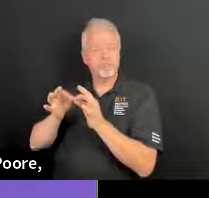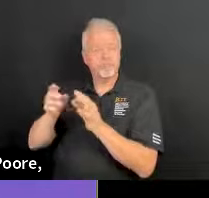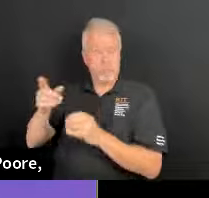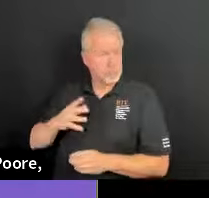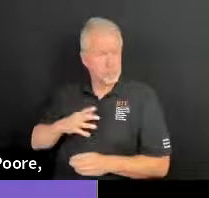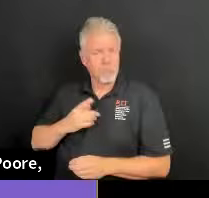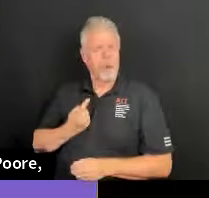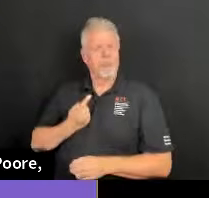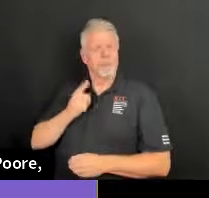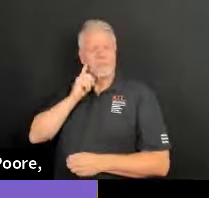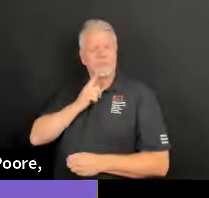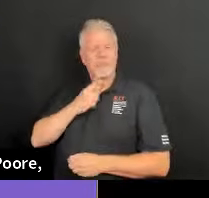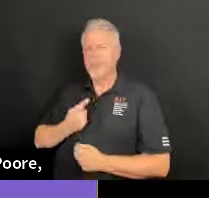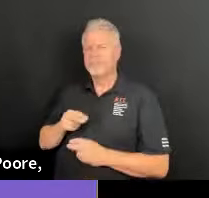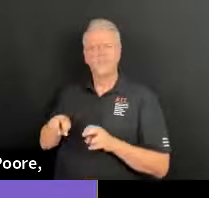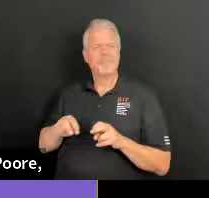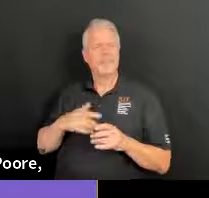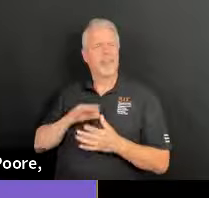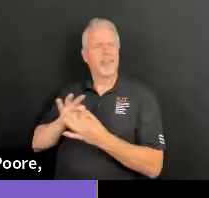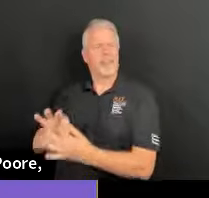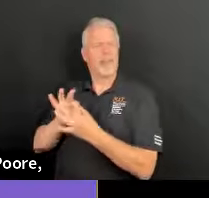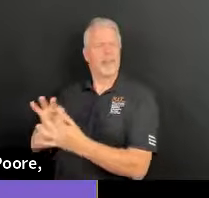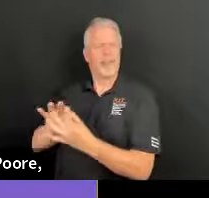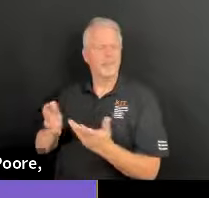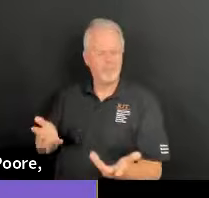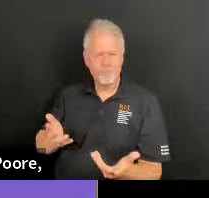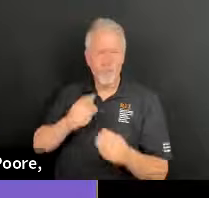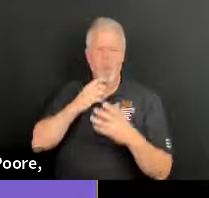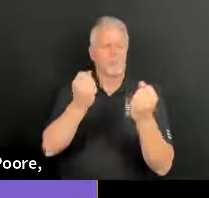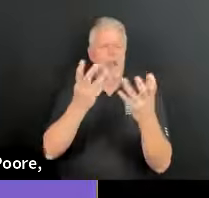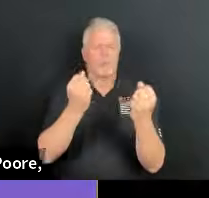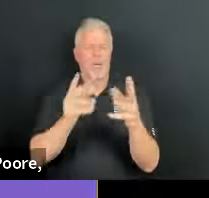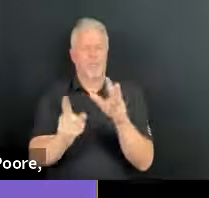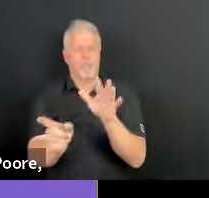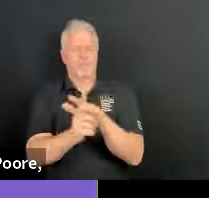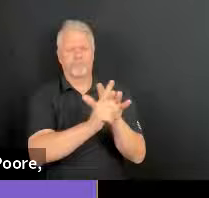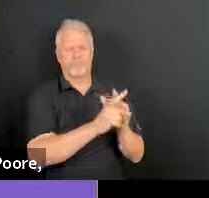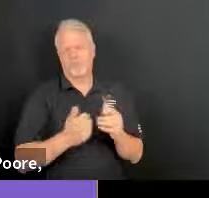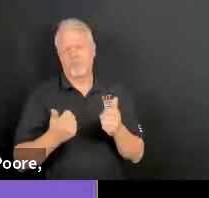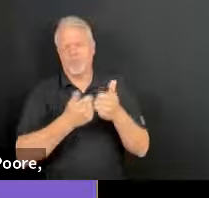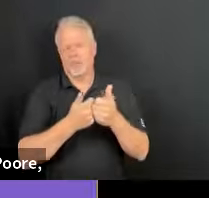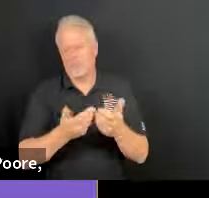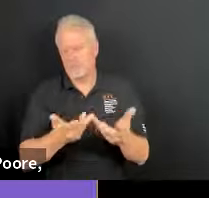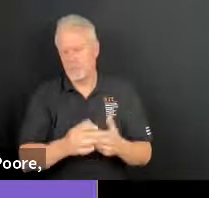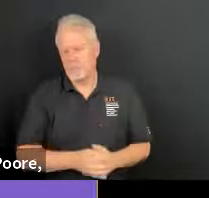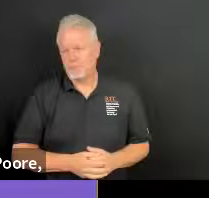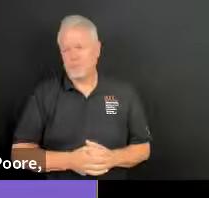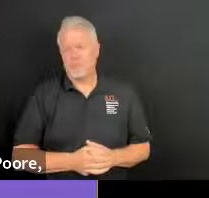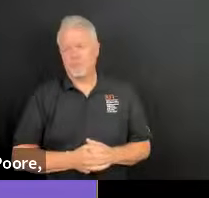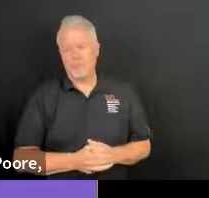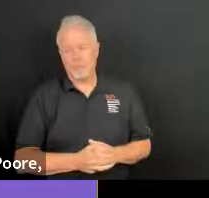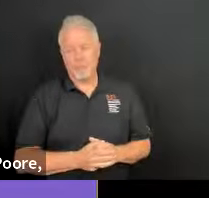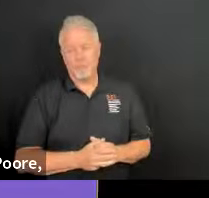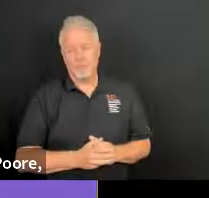somebody at a meeting like that is kind of awkward. And also, maybe you are working